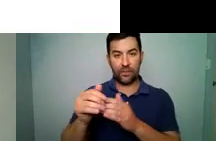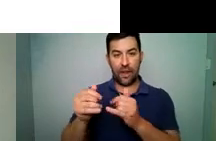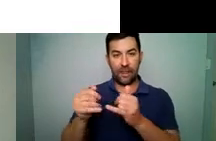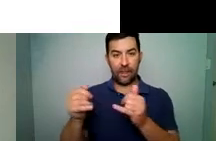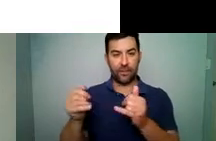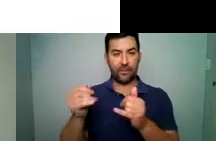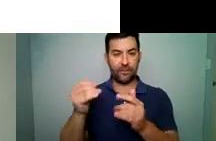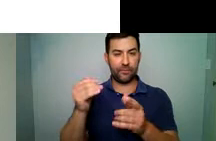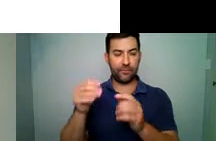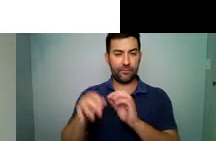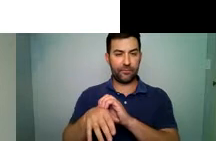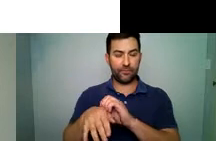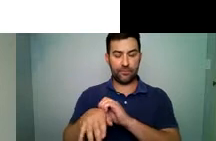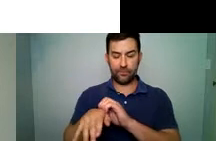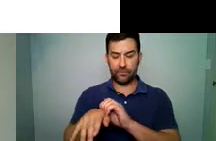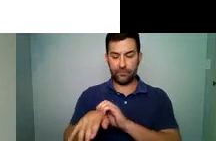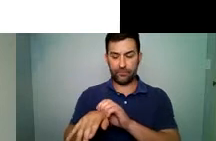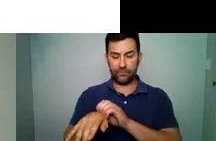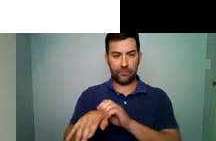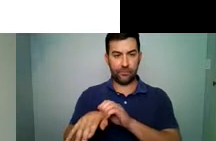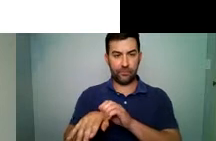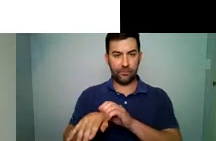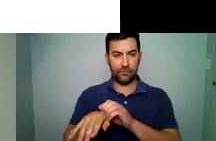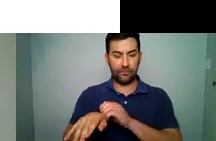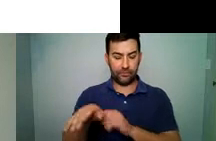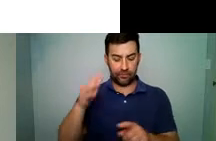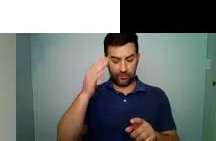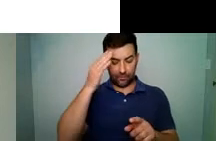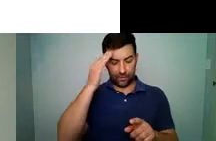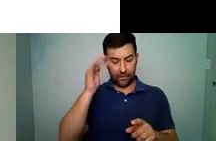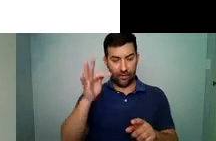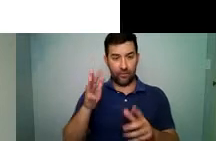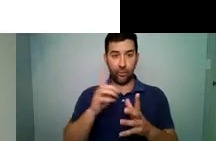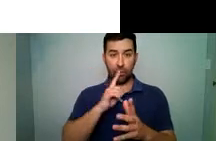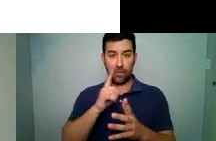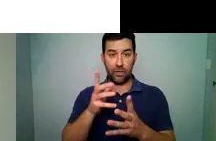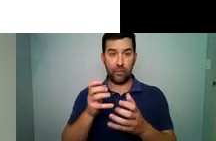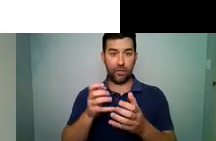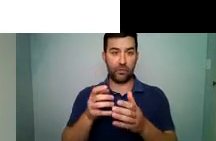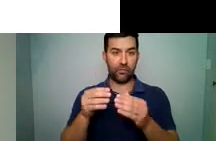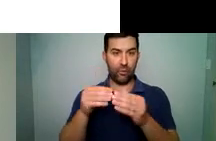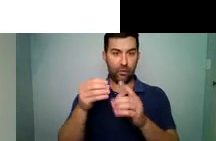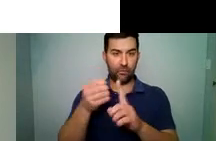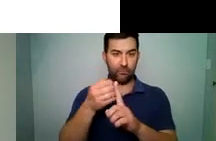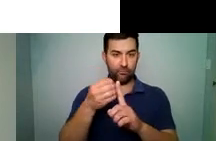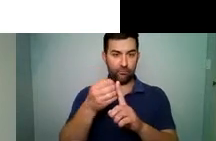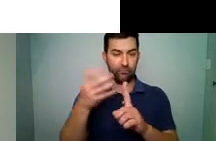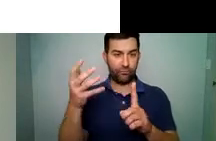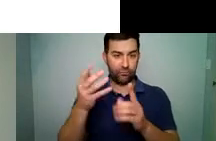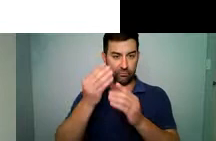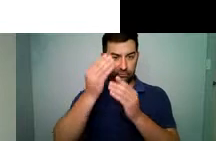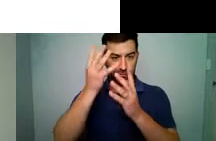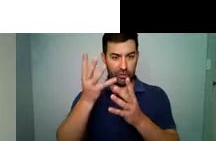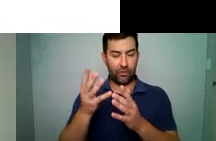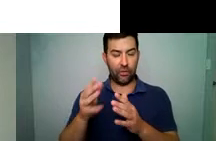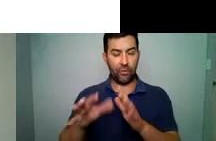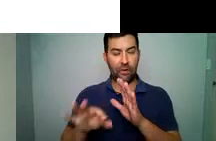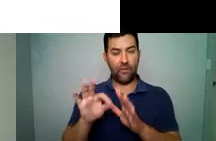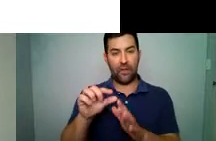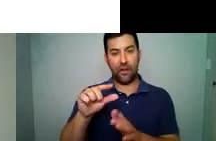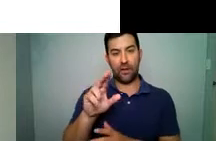you're in the field. So if you want to get into the weeds about it, you can find those guidelines on our website